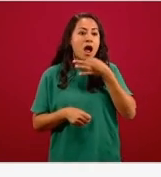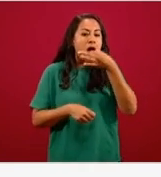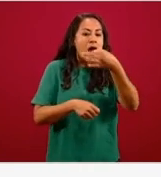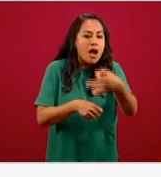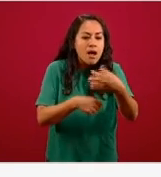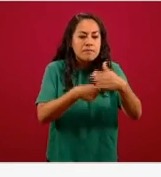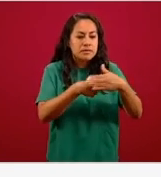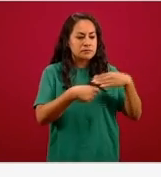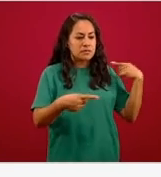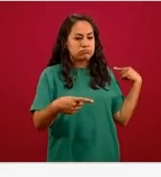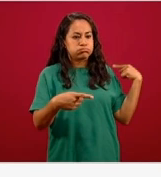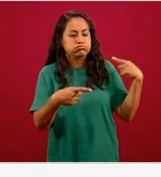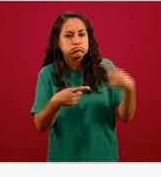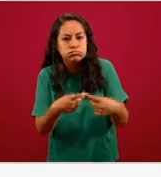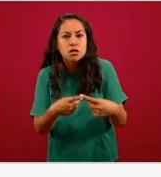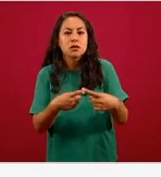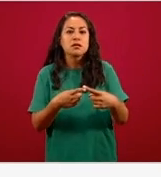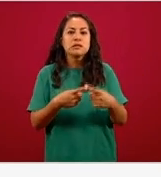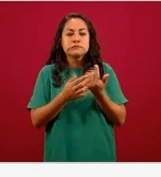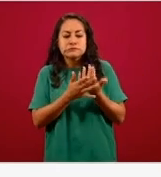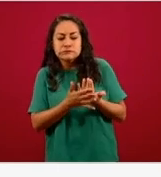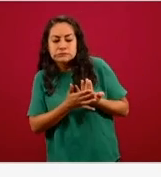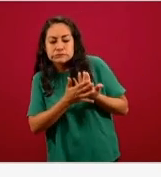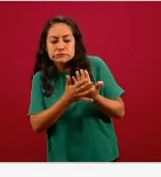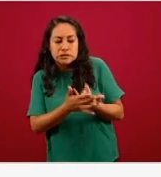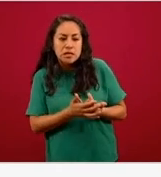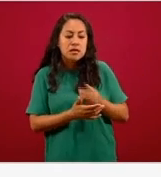So as you know, suspect cases are